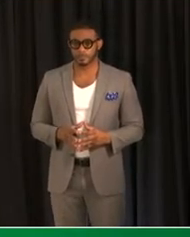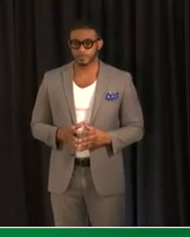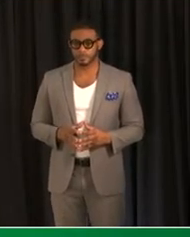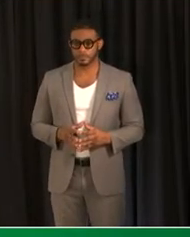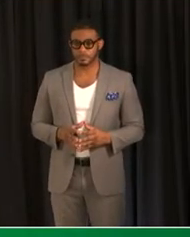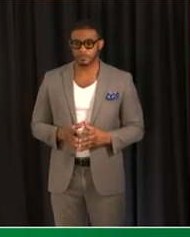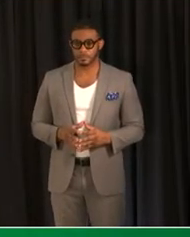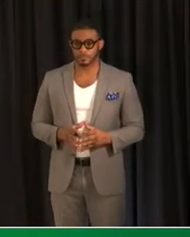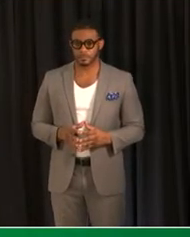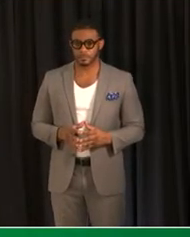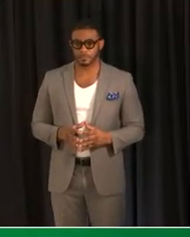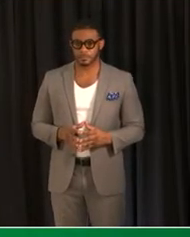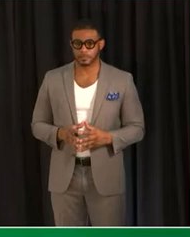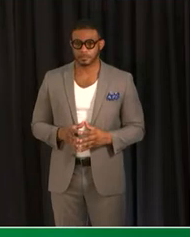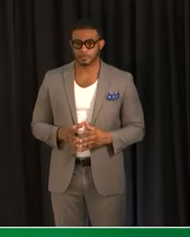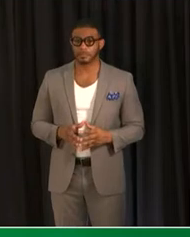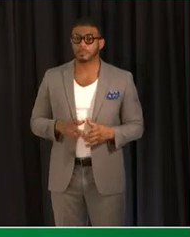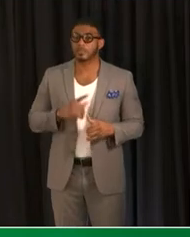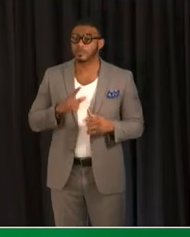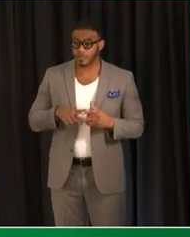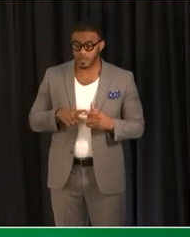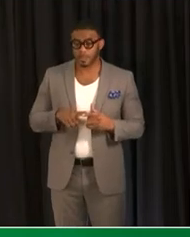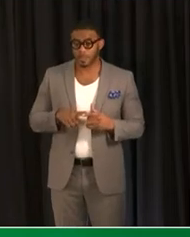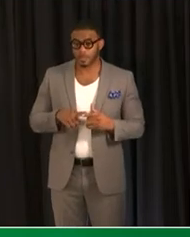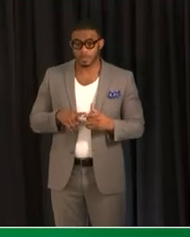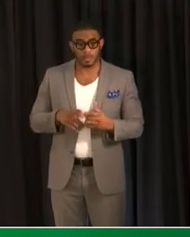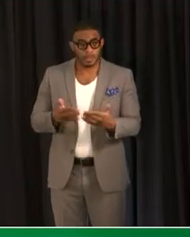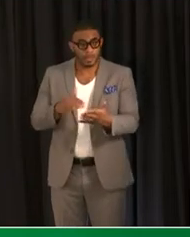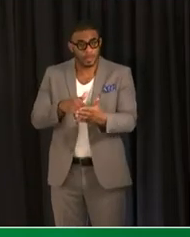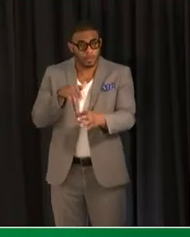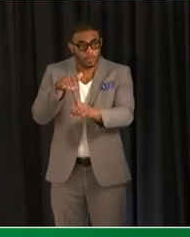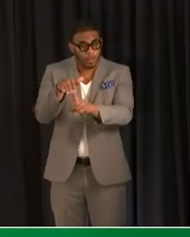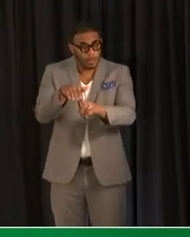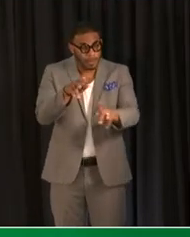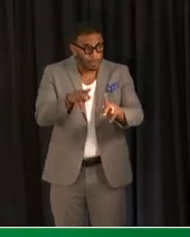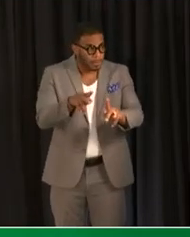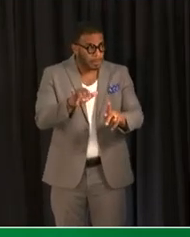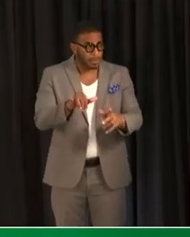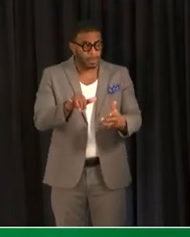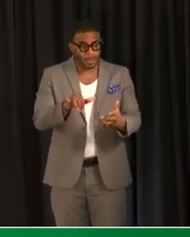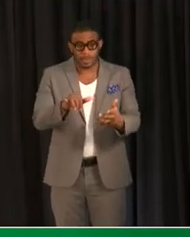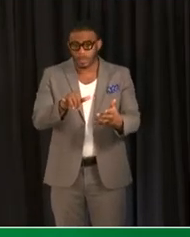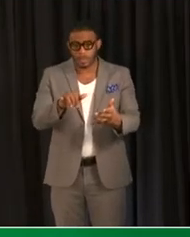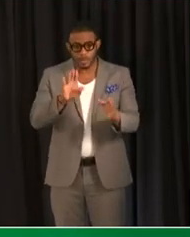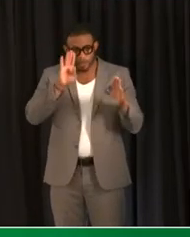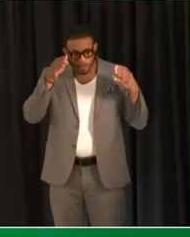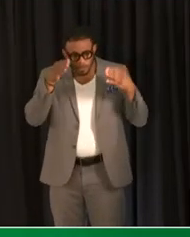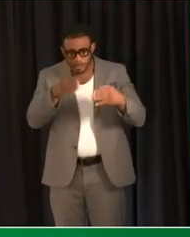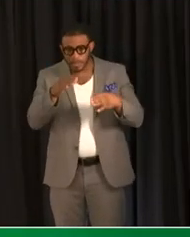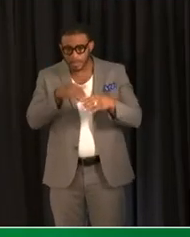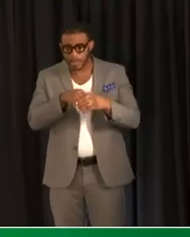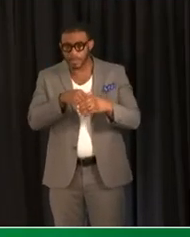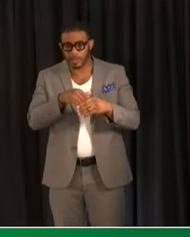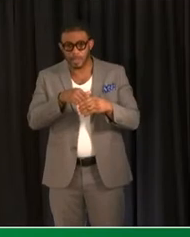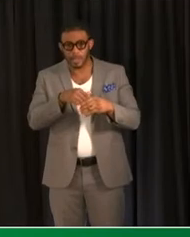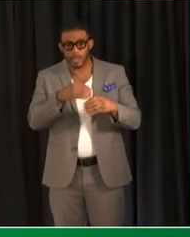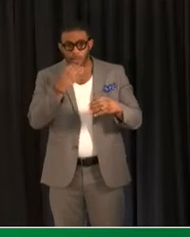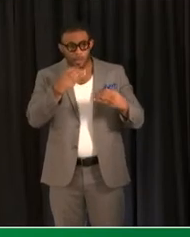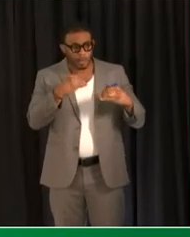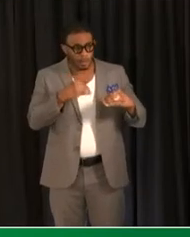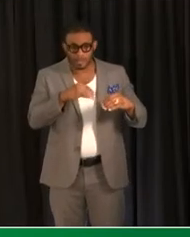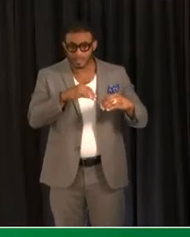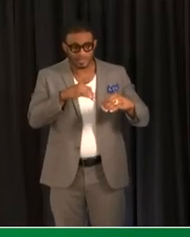en las líneas, traten de hacer las cosas rápido. And then we keep reminding people if they are concentrated in the